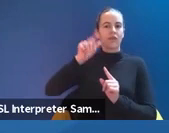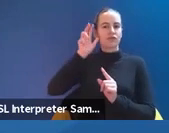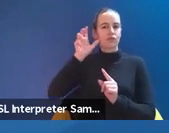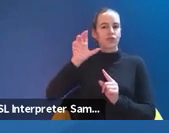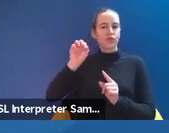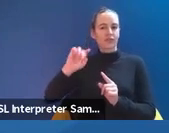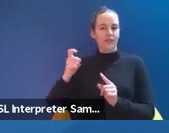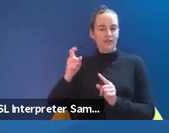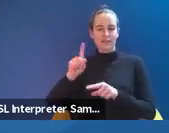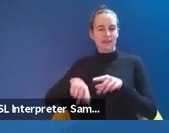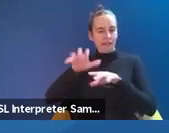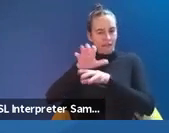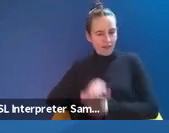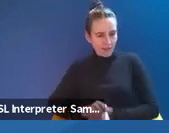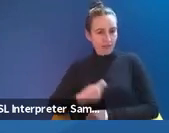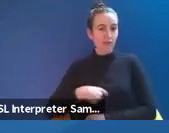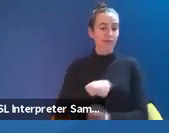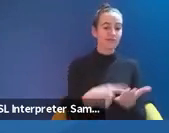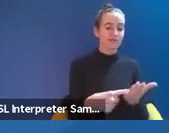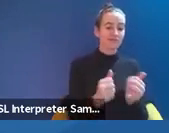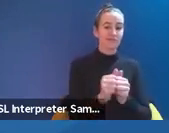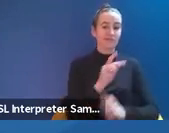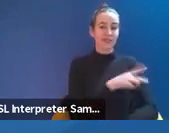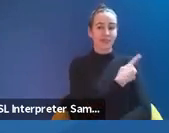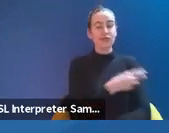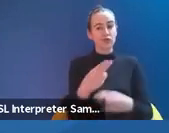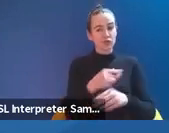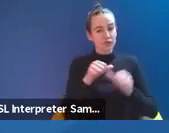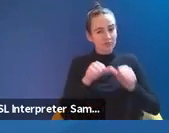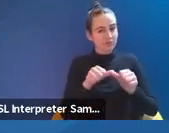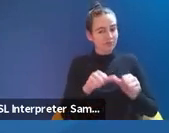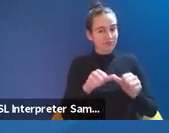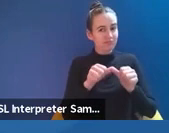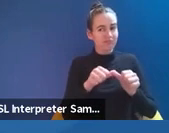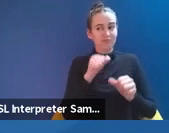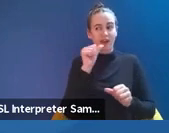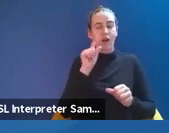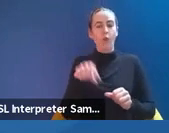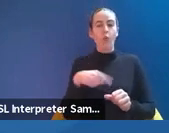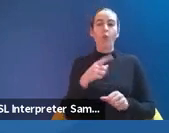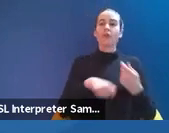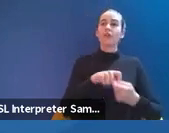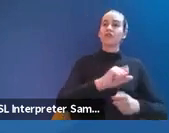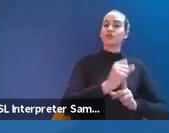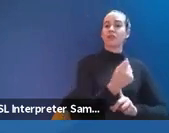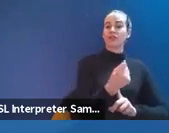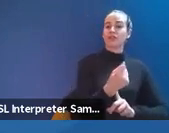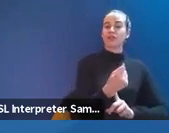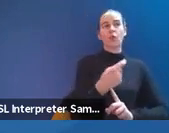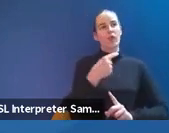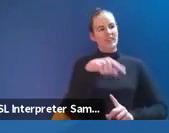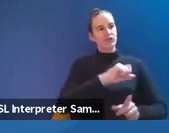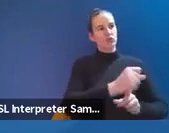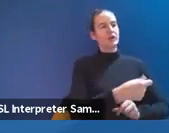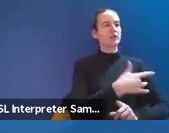other thing, we talk to patients about is using them consistently and not just in situations generally that they find difficult, which is usually